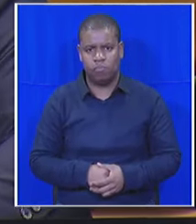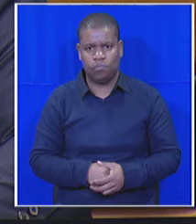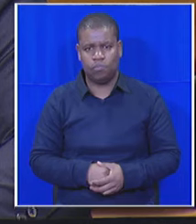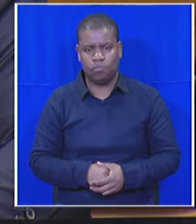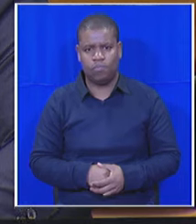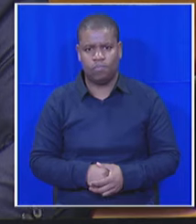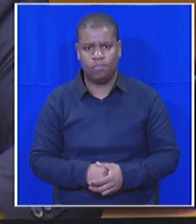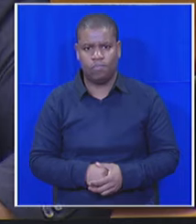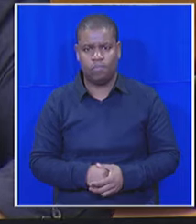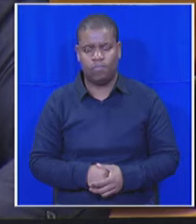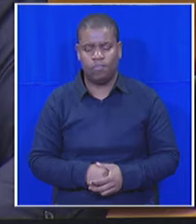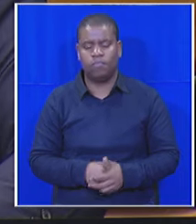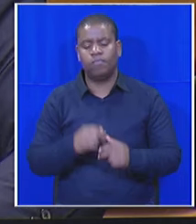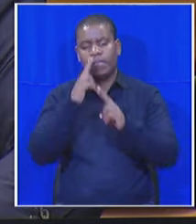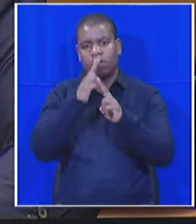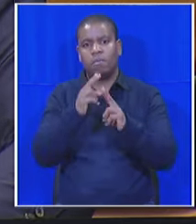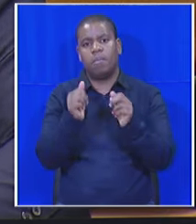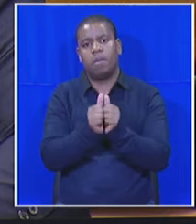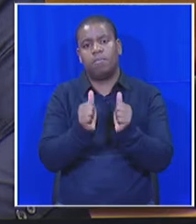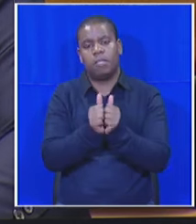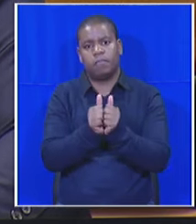Order, honourable member.